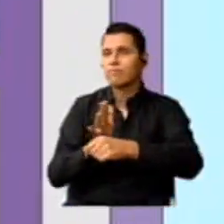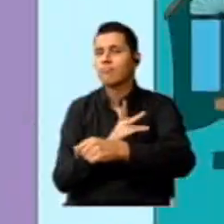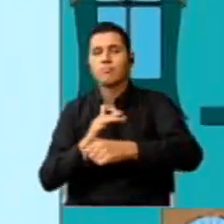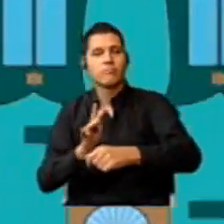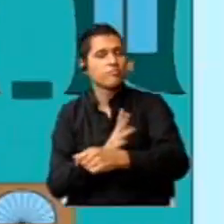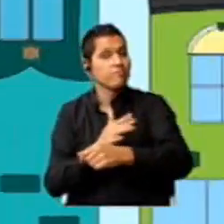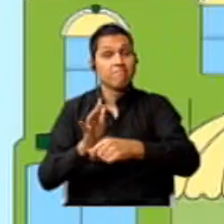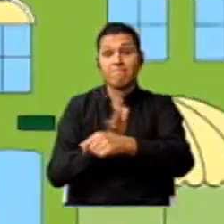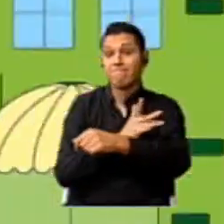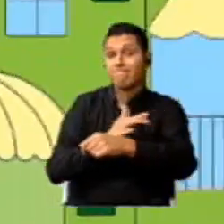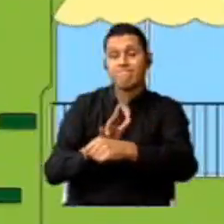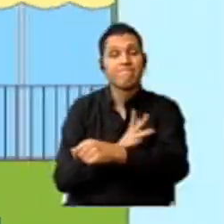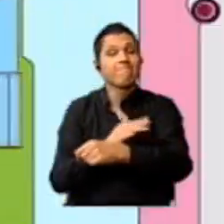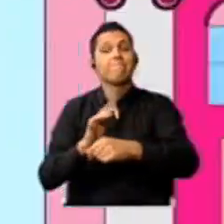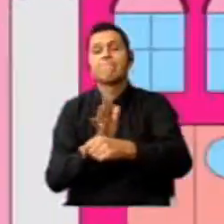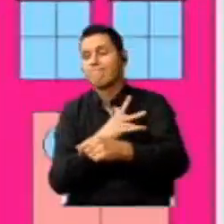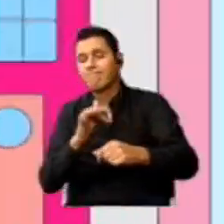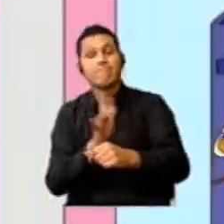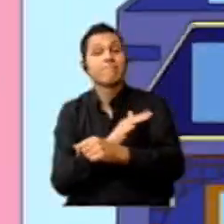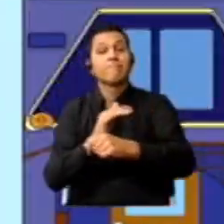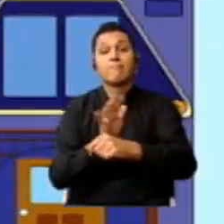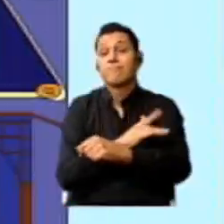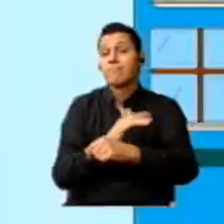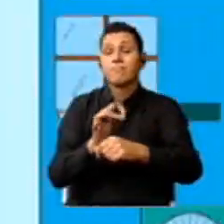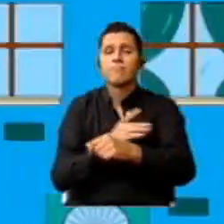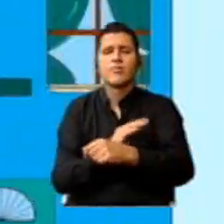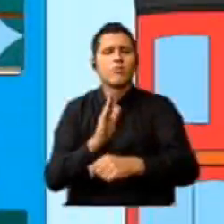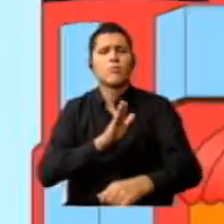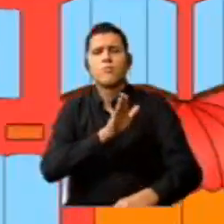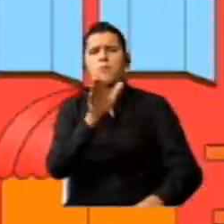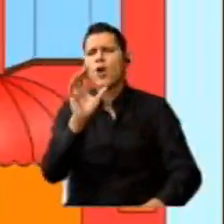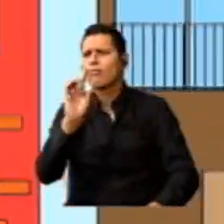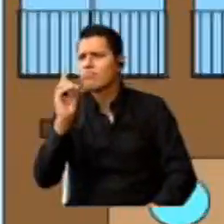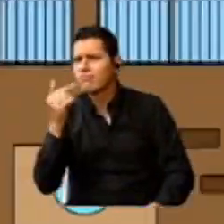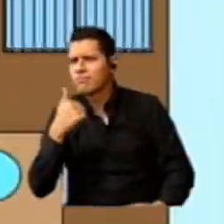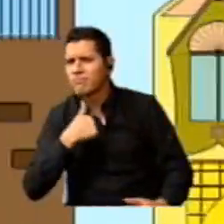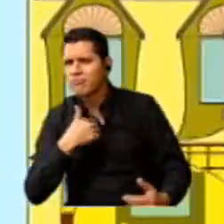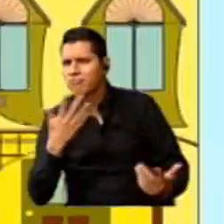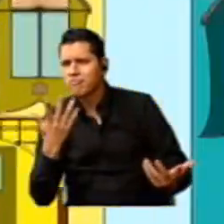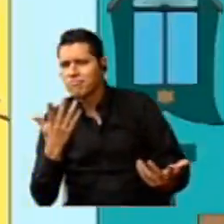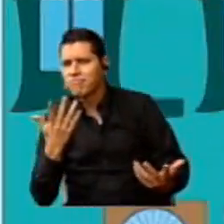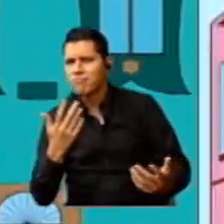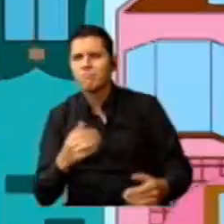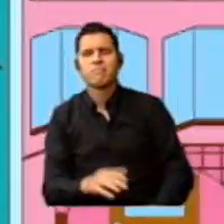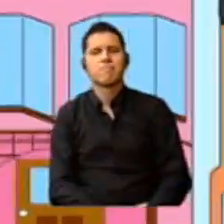Outside your home, where are you going today?